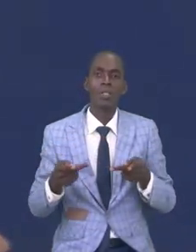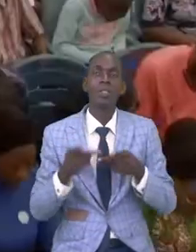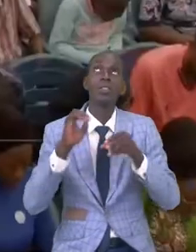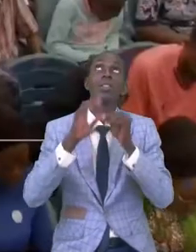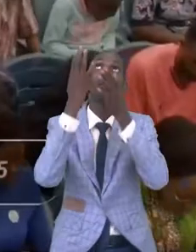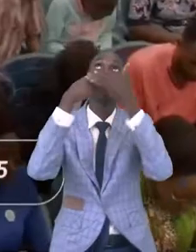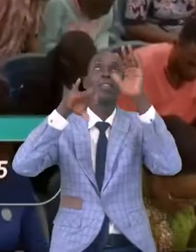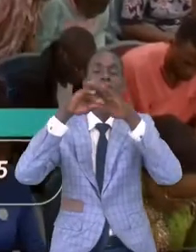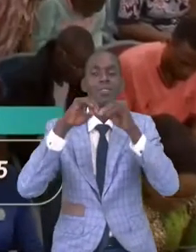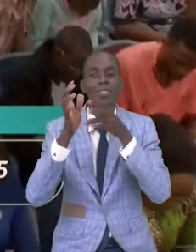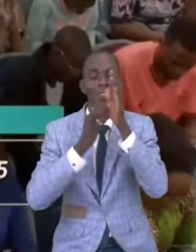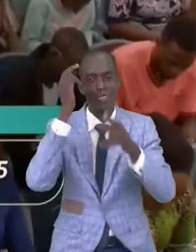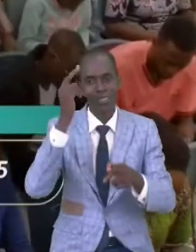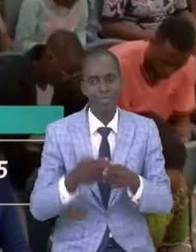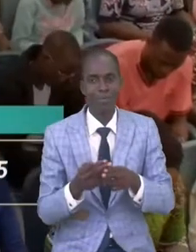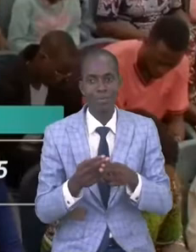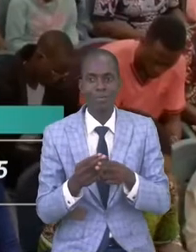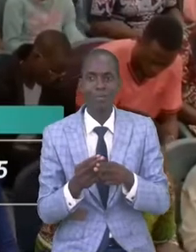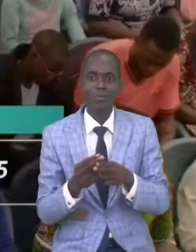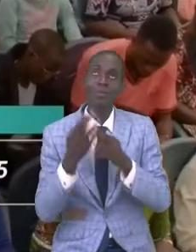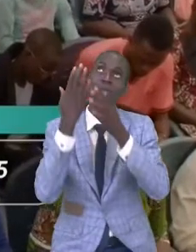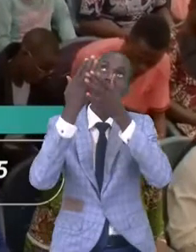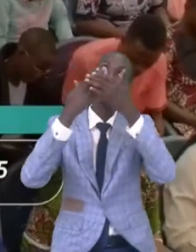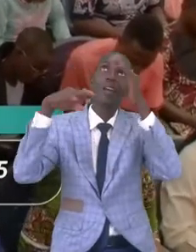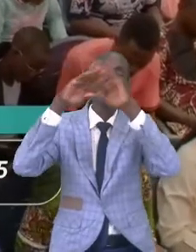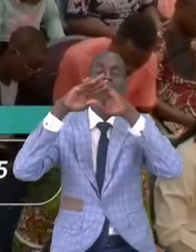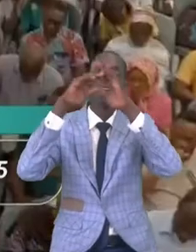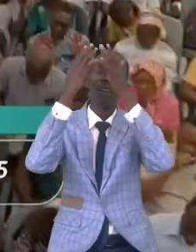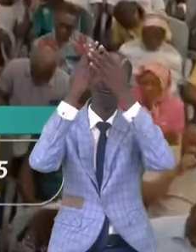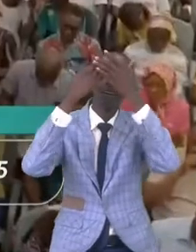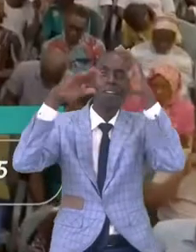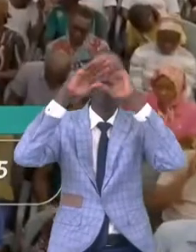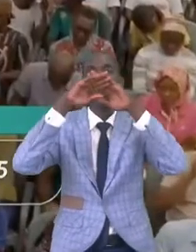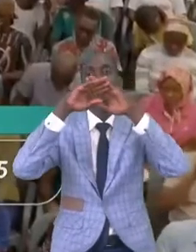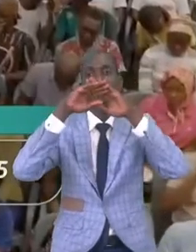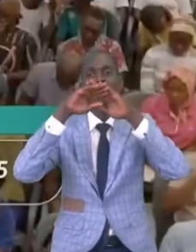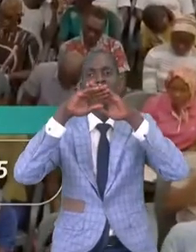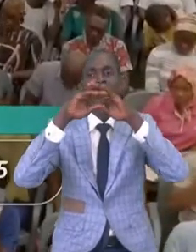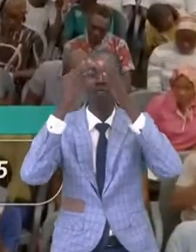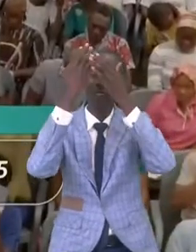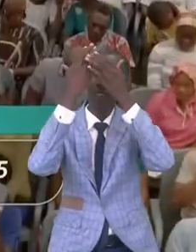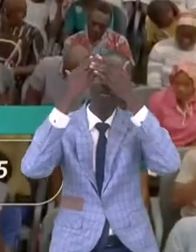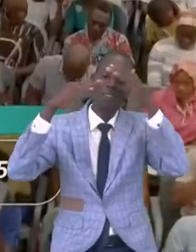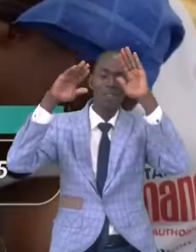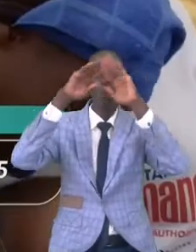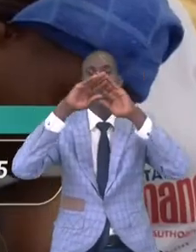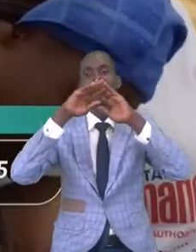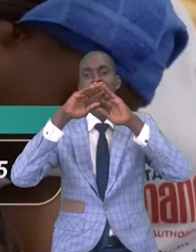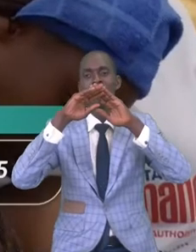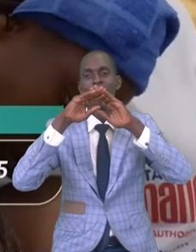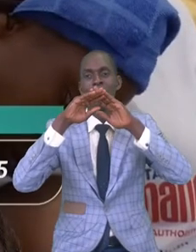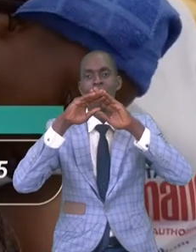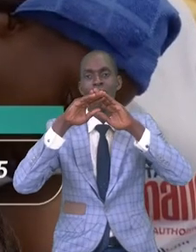heaven. Heaven. Heaven. Heaven. Where